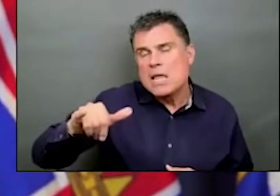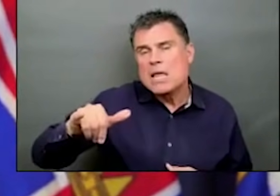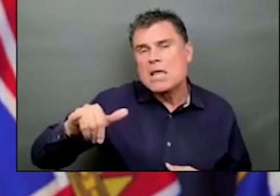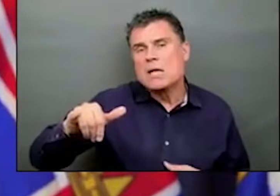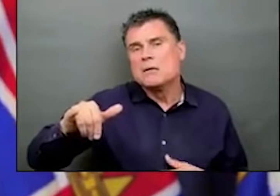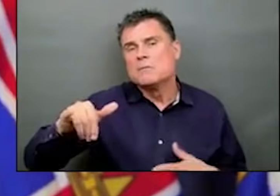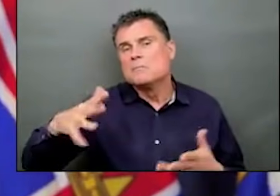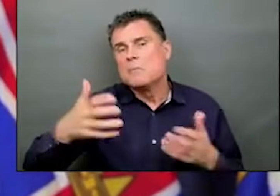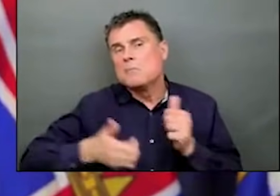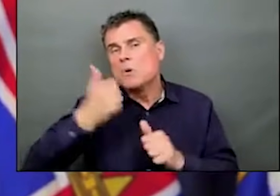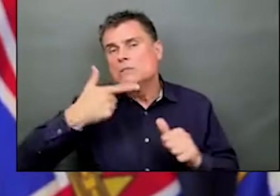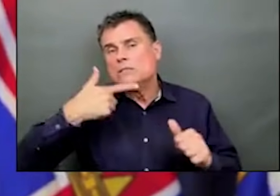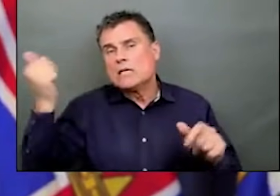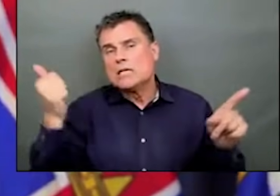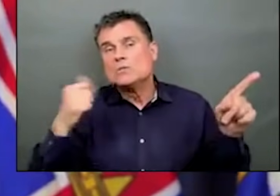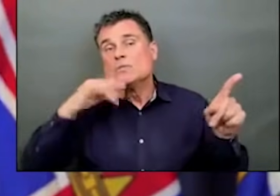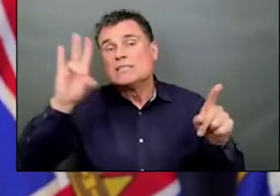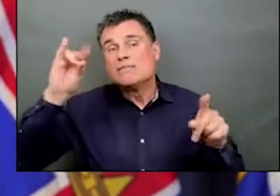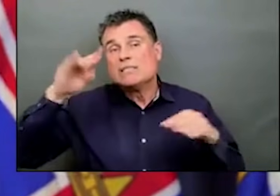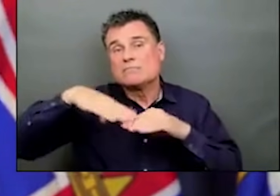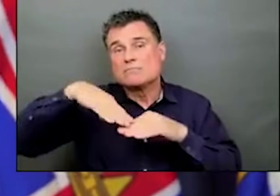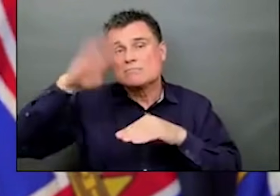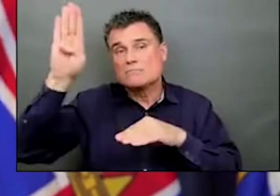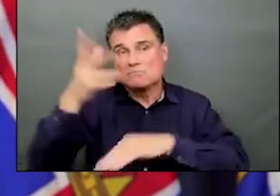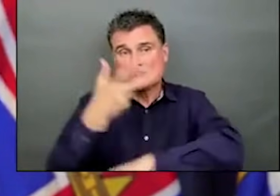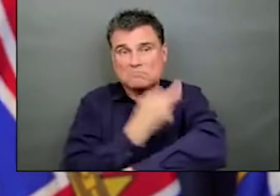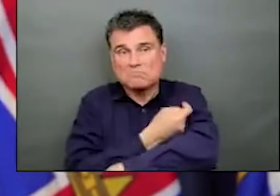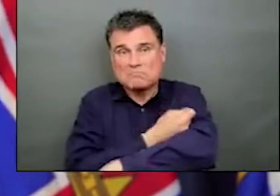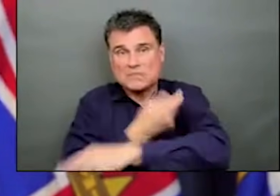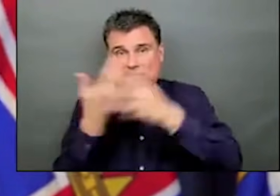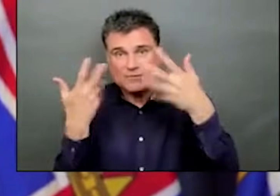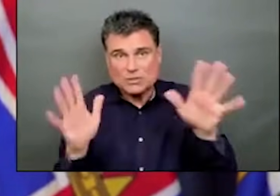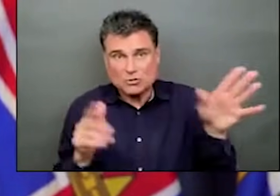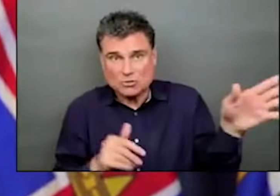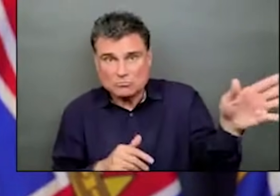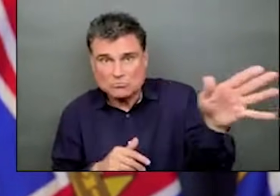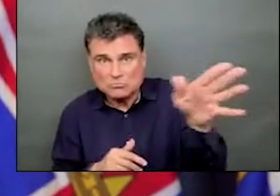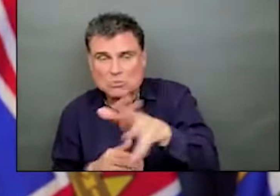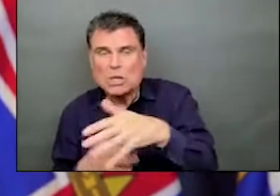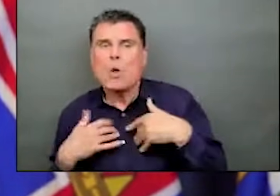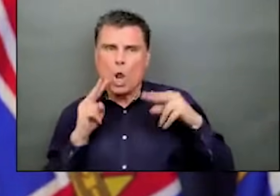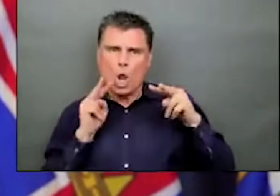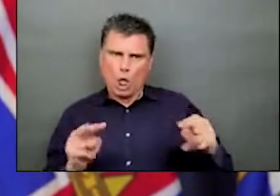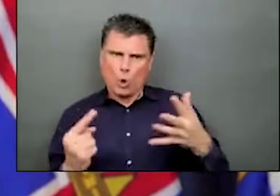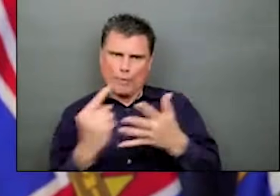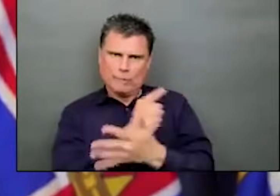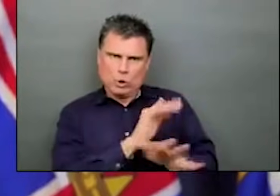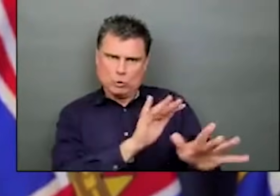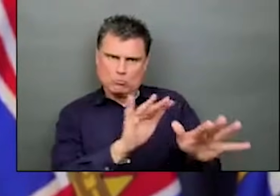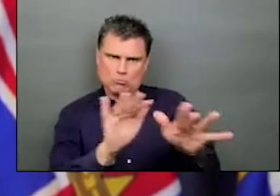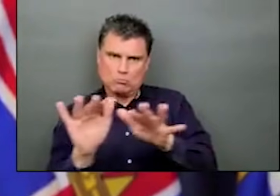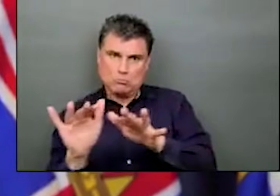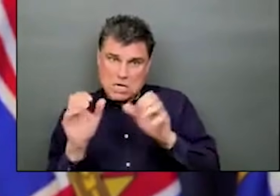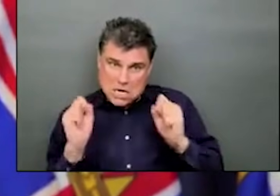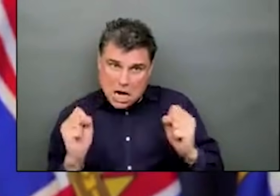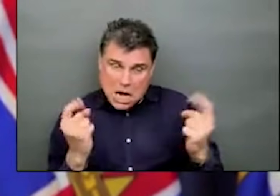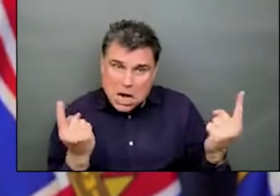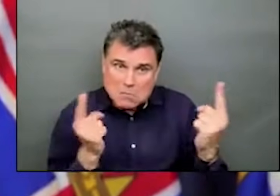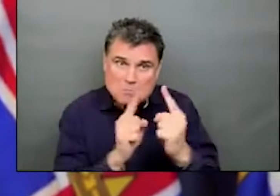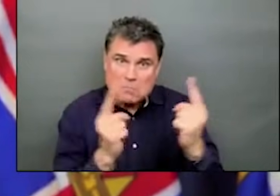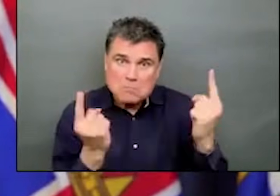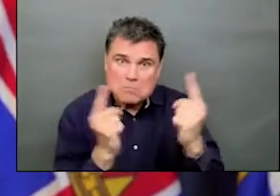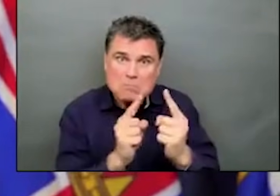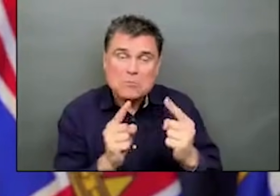age of 70 protected. Then we can look at whether it's safe to have those visits with our grandparents again, and to keep